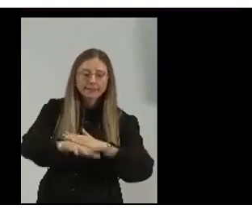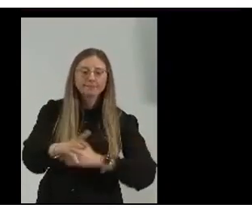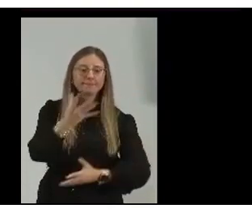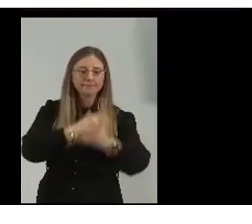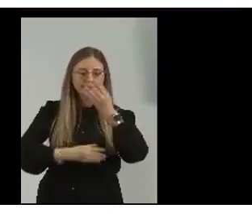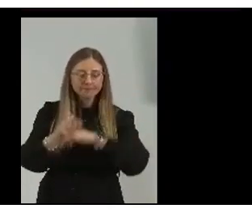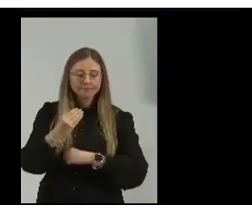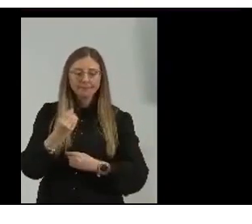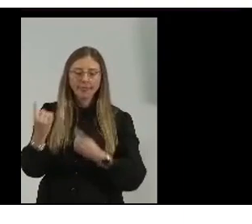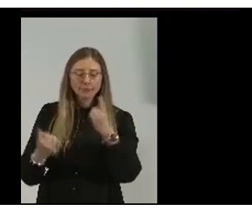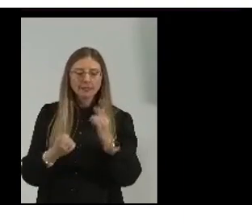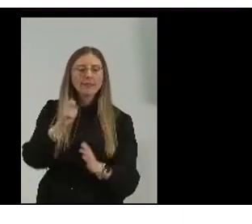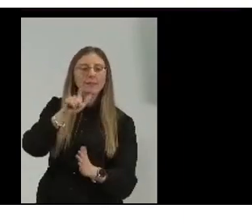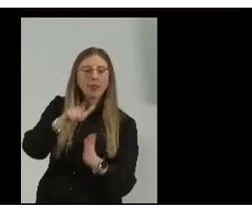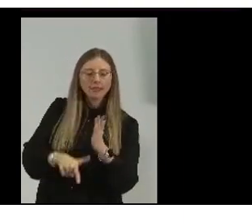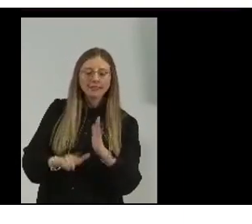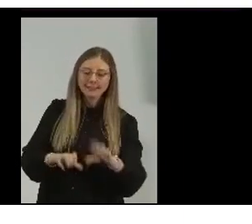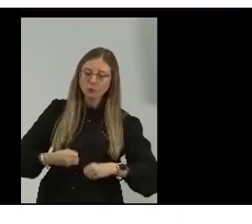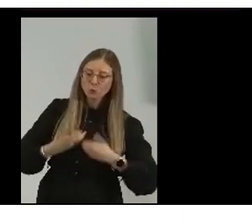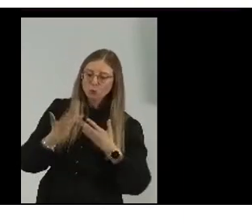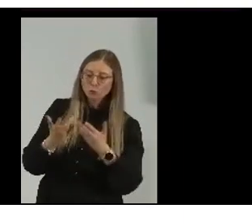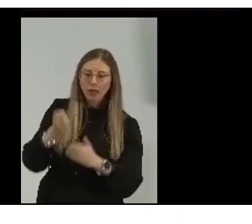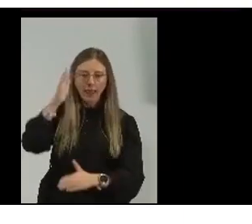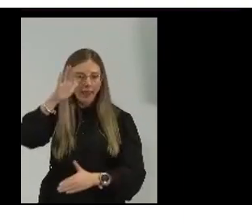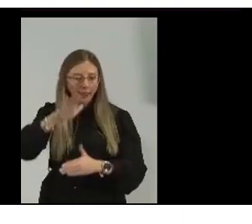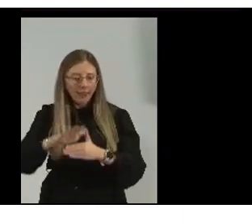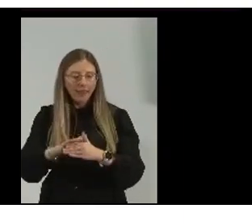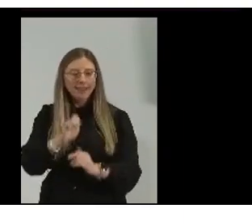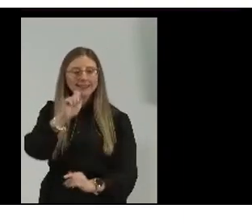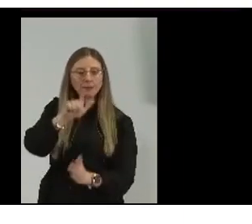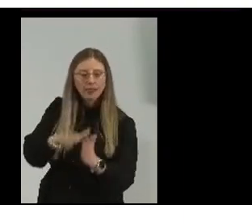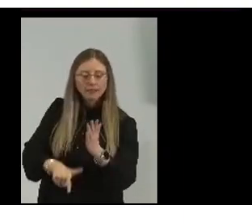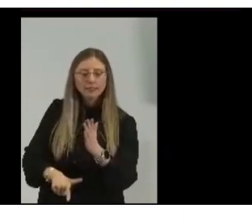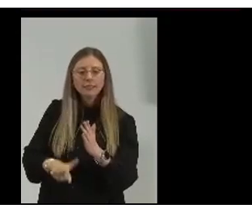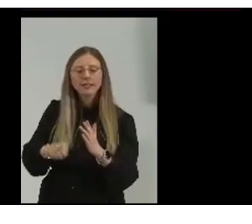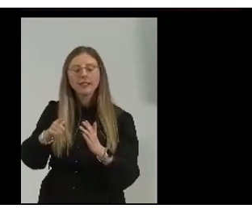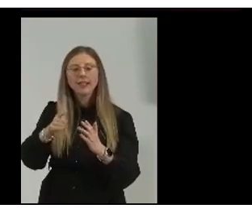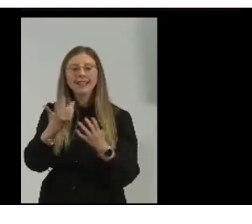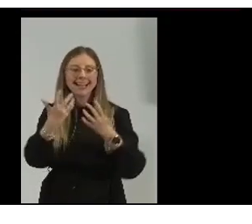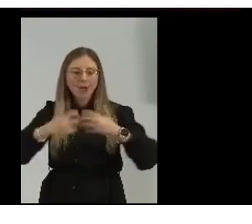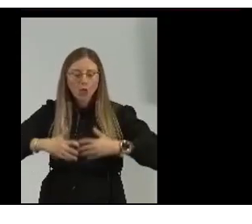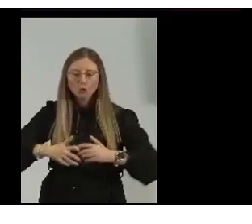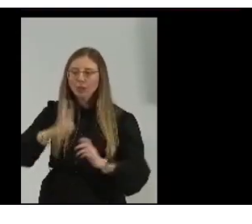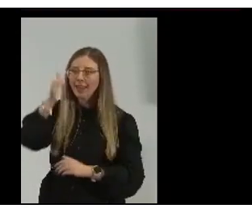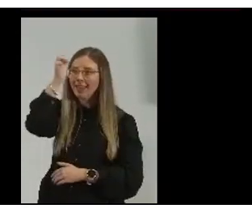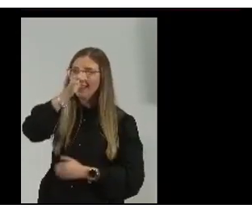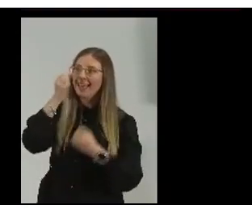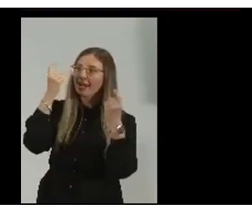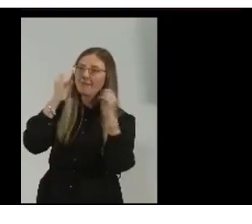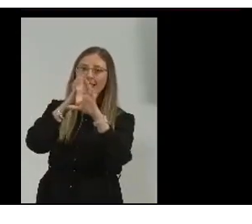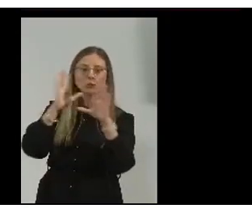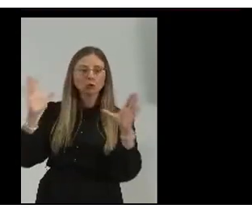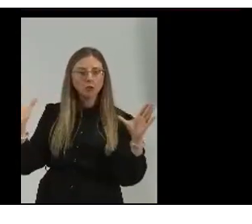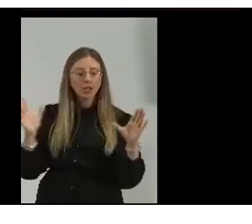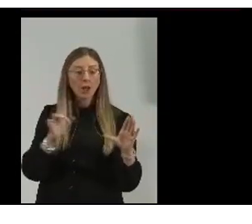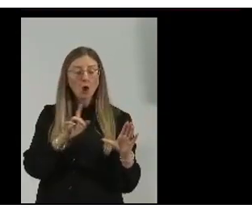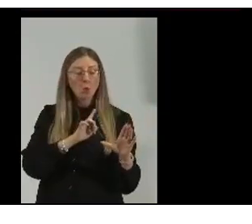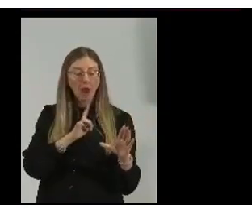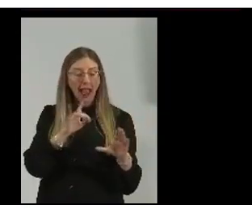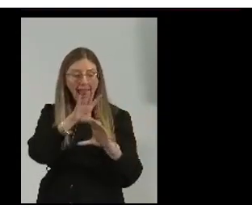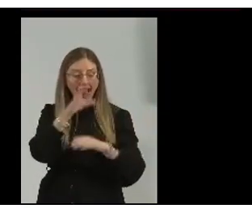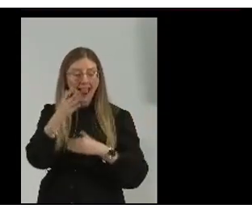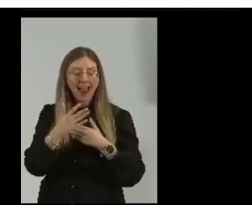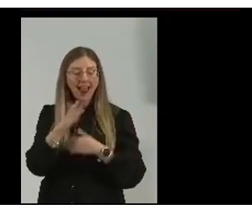with disabilities to really talk about disability, technology, innovation. Because what you find in Africa is